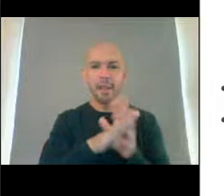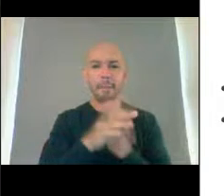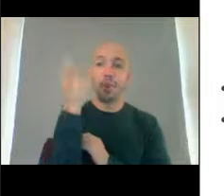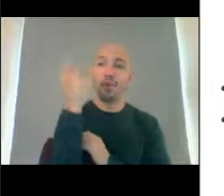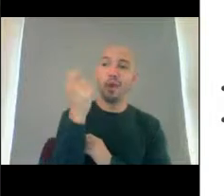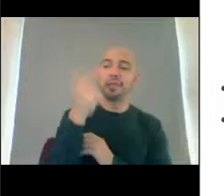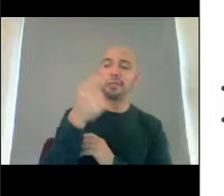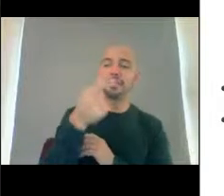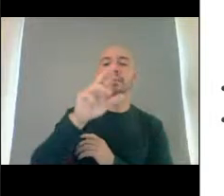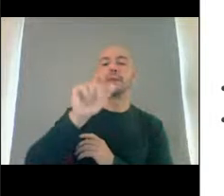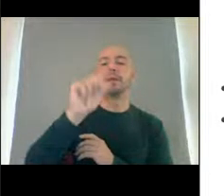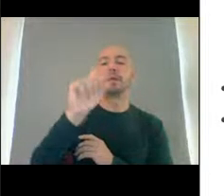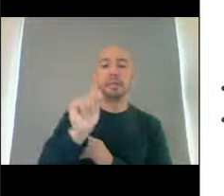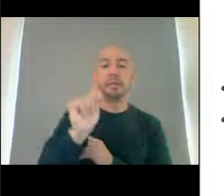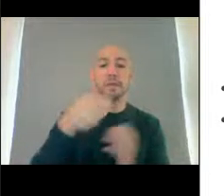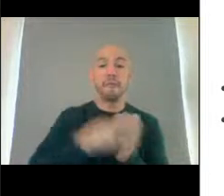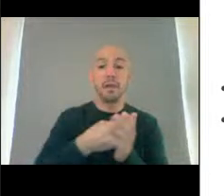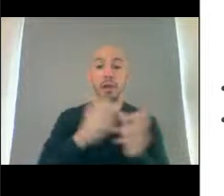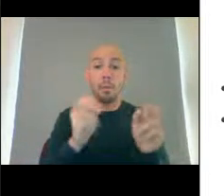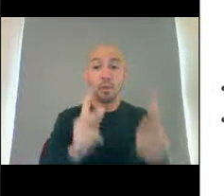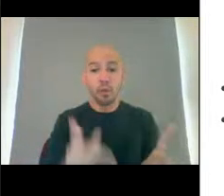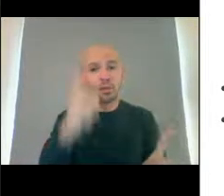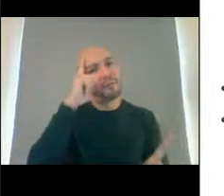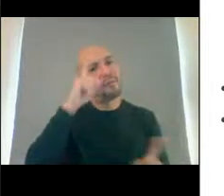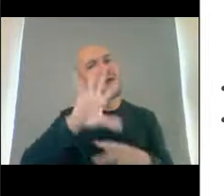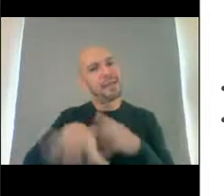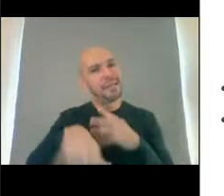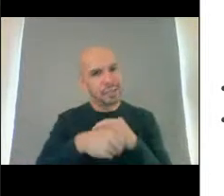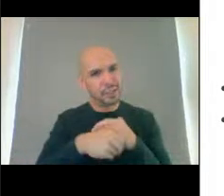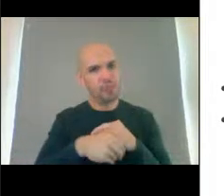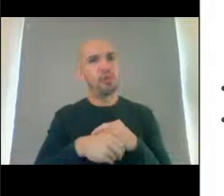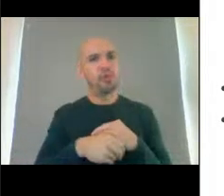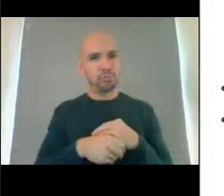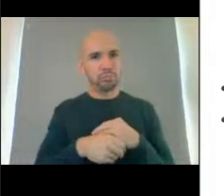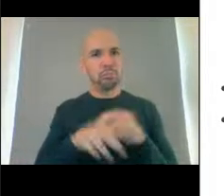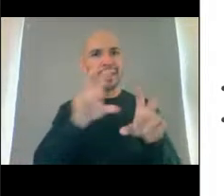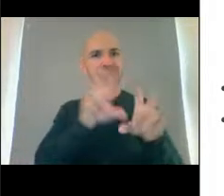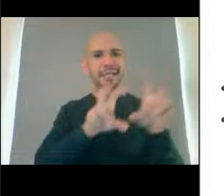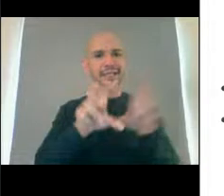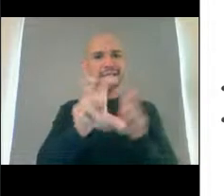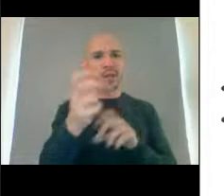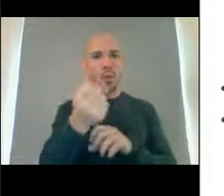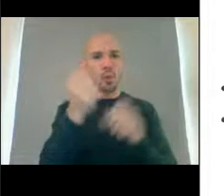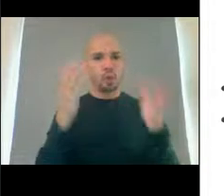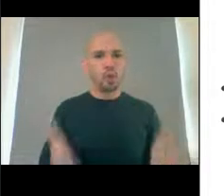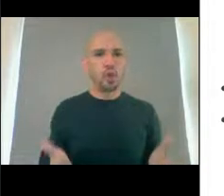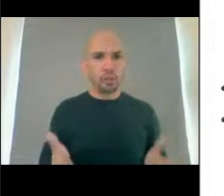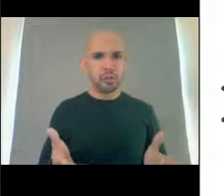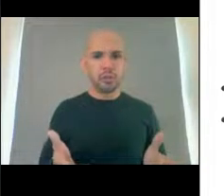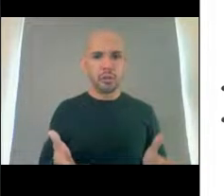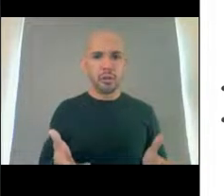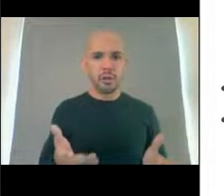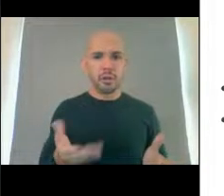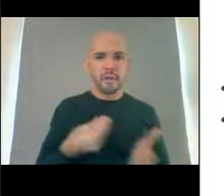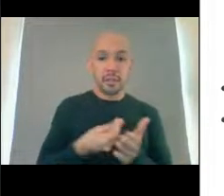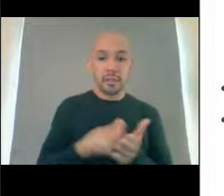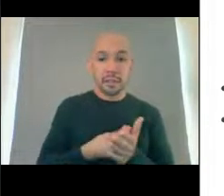program with additional uh stakeholder engagement to come from here so it's it's launched and on its